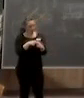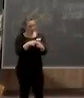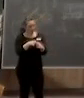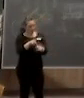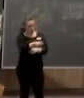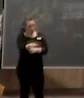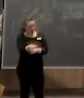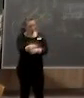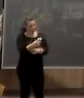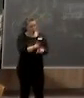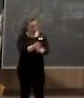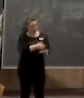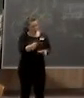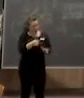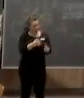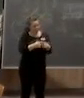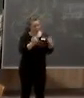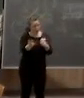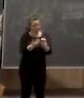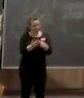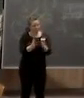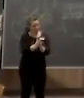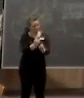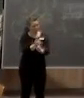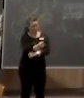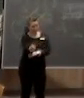control that in? Because that's outside your value chain, basically.